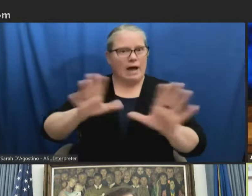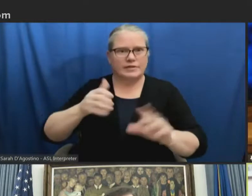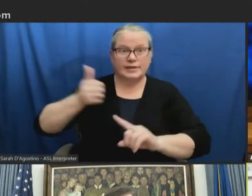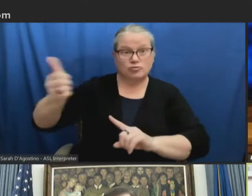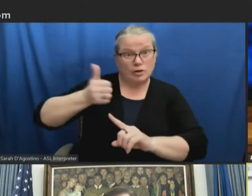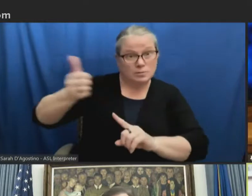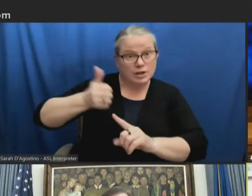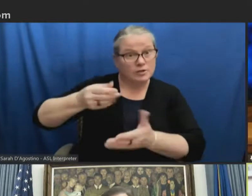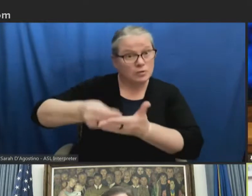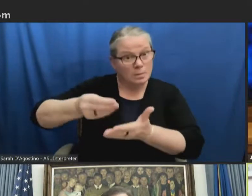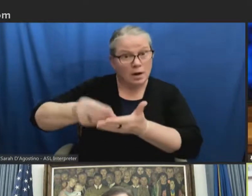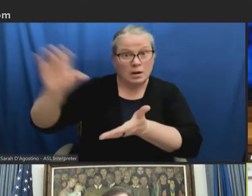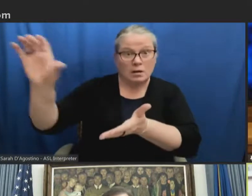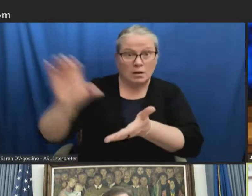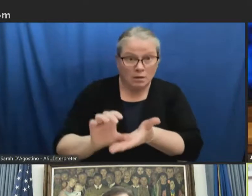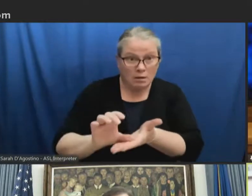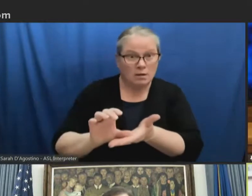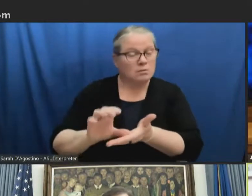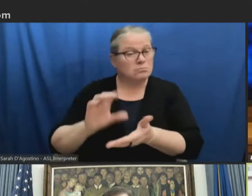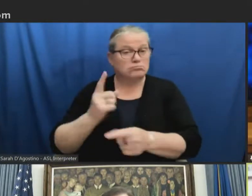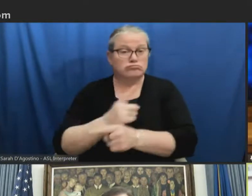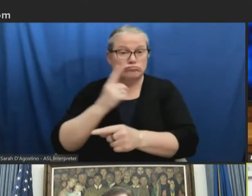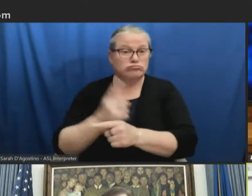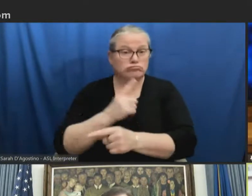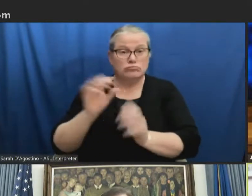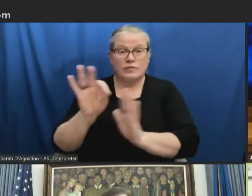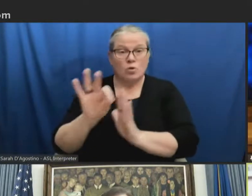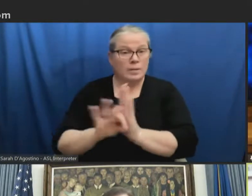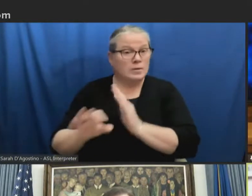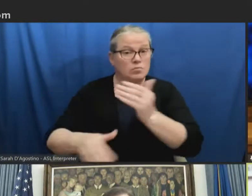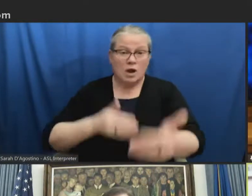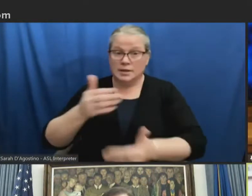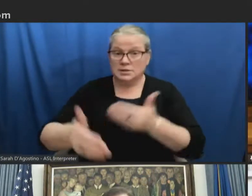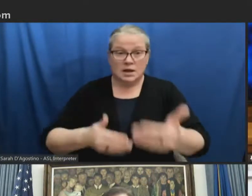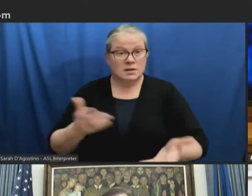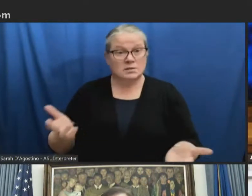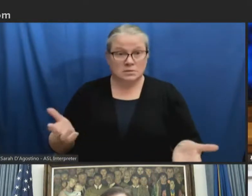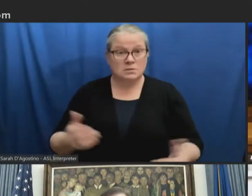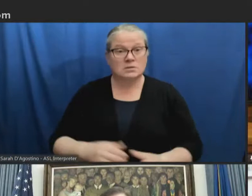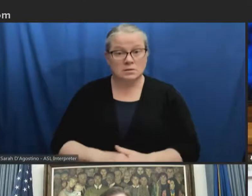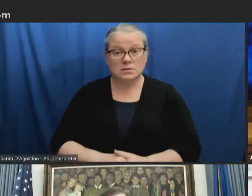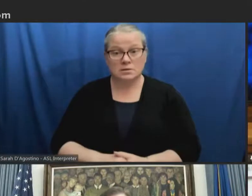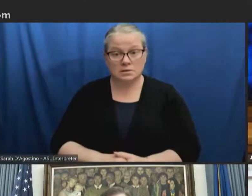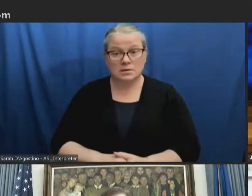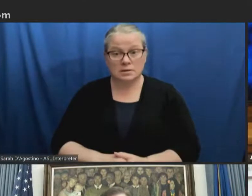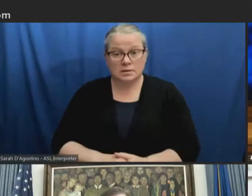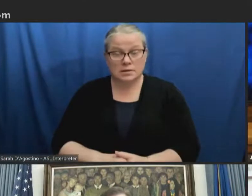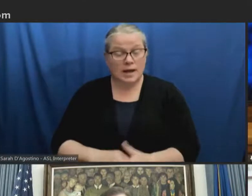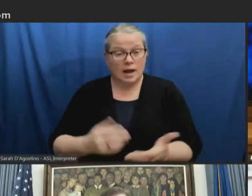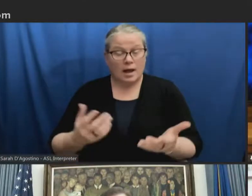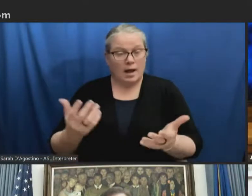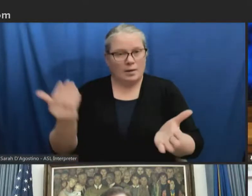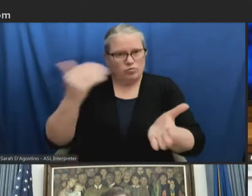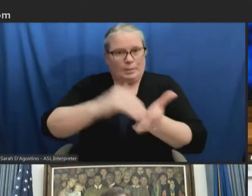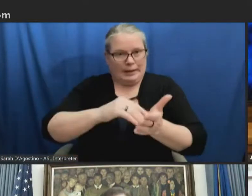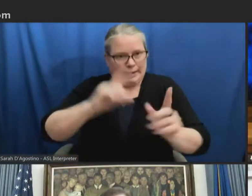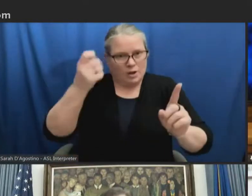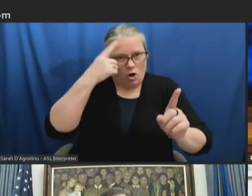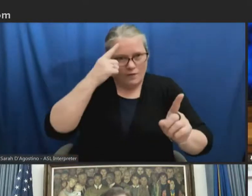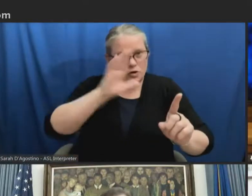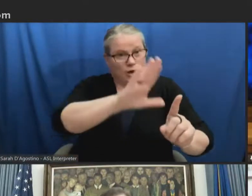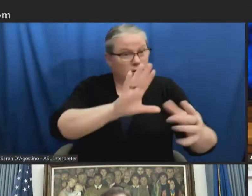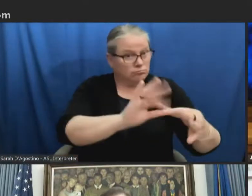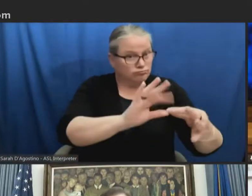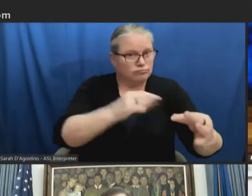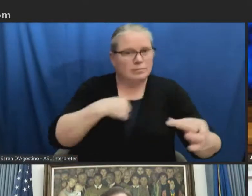coming in. That's coming through the usual formula process. I think I'm reiterating what the governor said. Yeah. Okay.